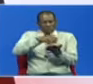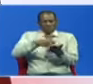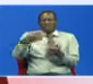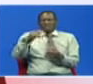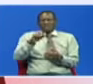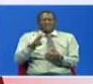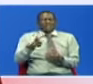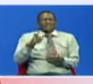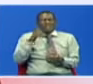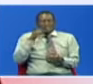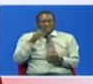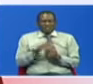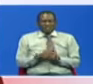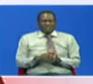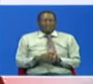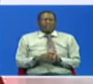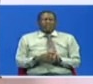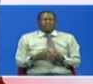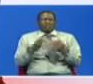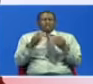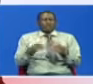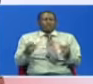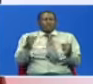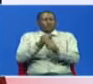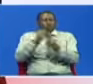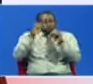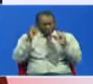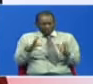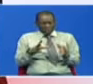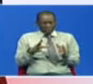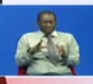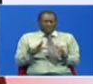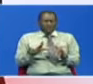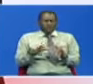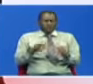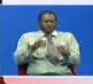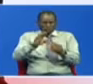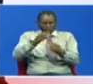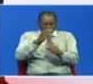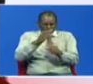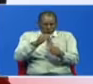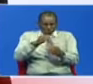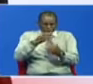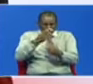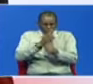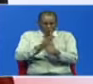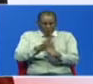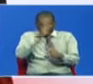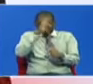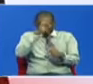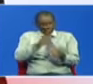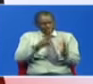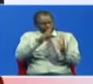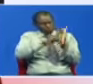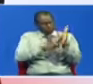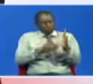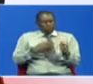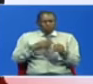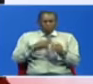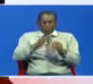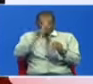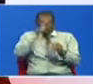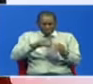HIV/AIDS. So we will not leave anything to chance. We'll apply a very strict criteria. We'll have a serious monitoring